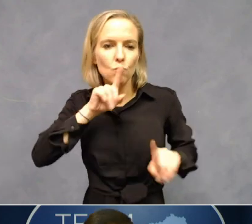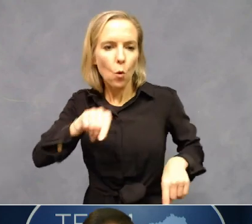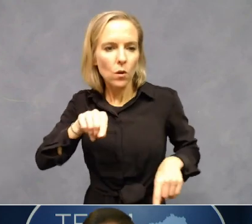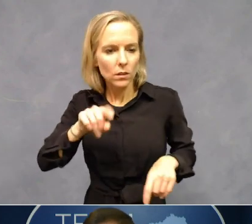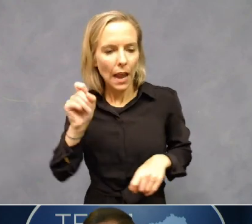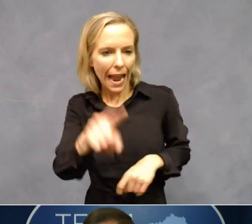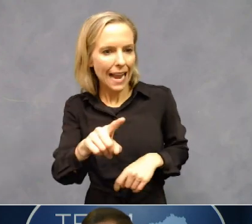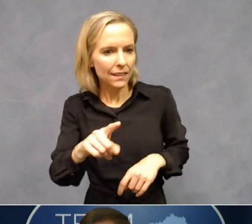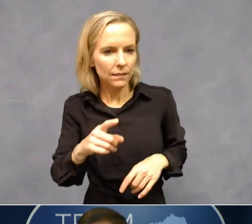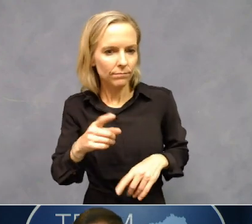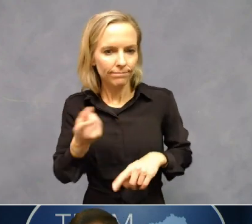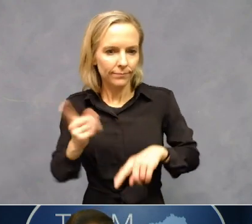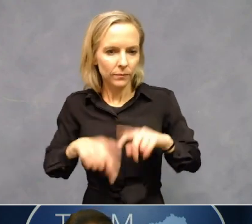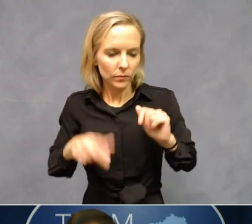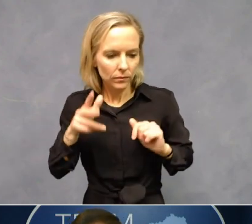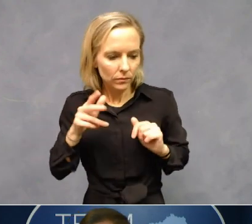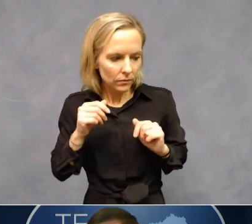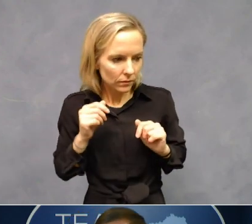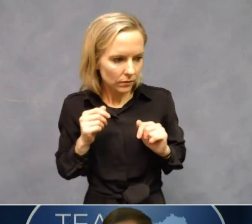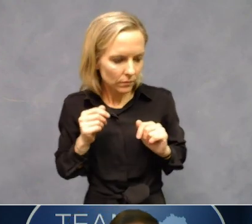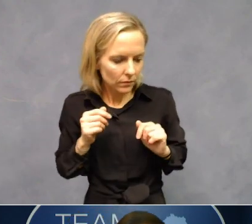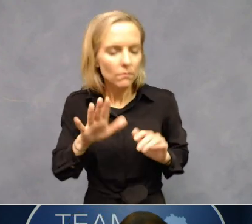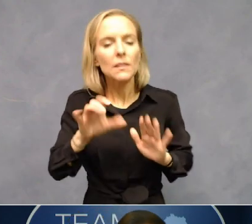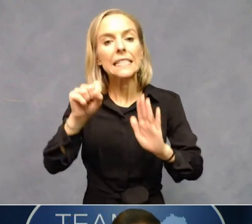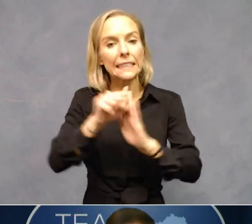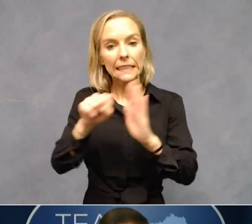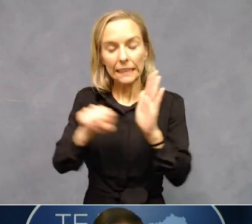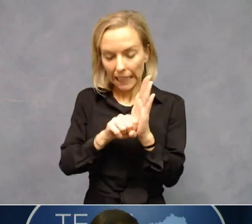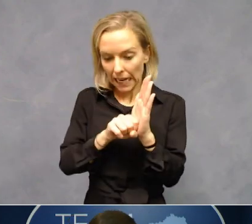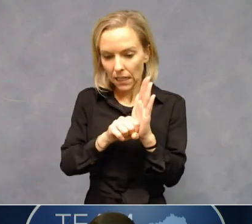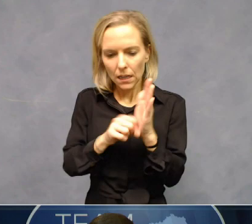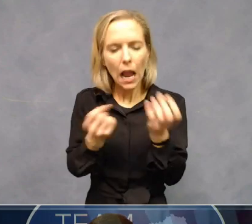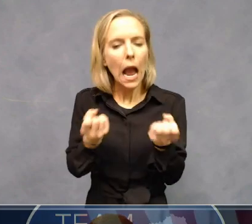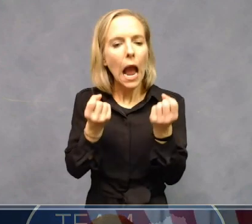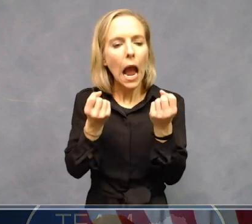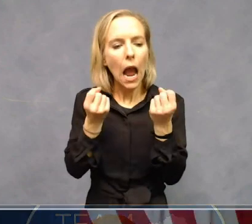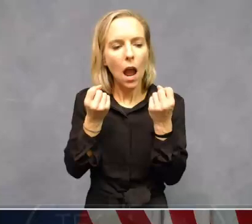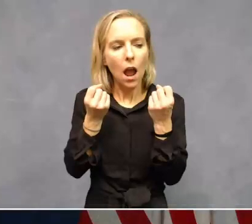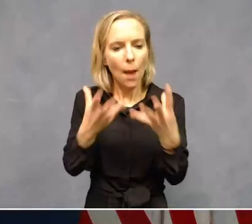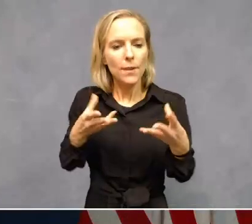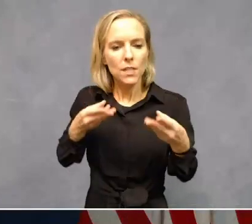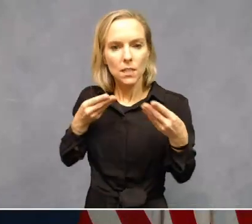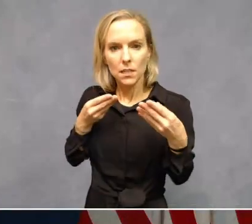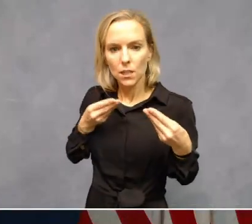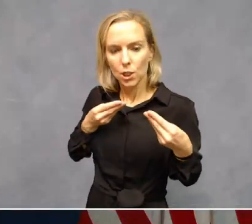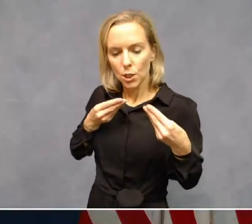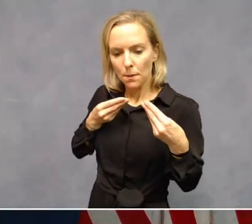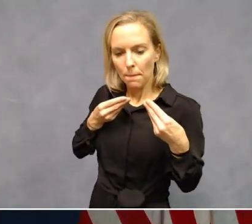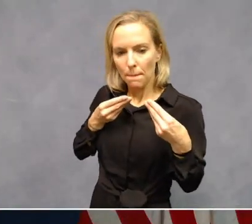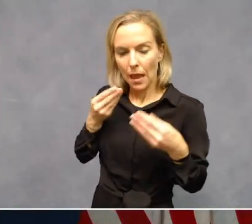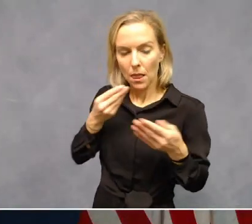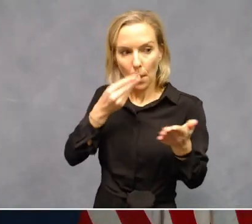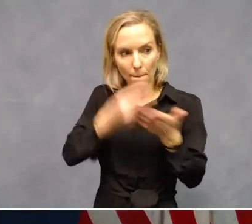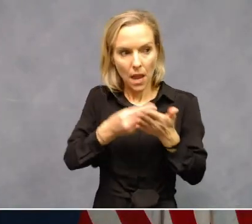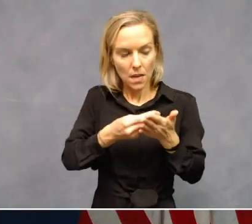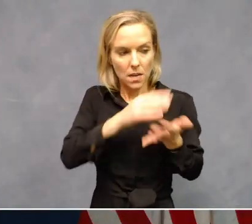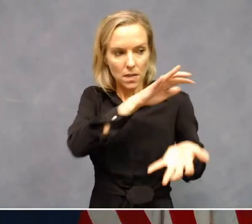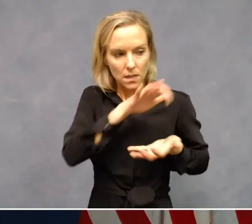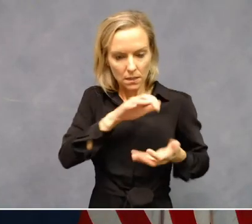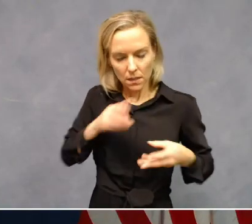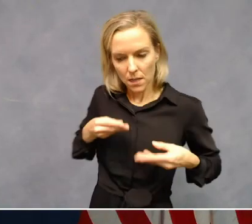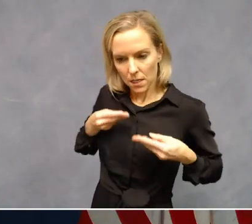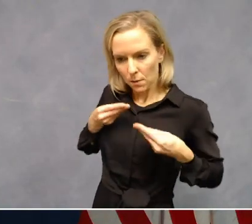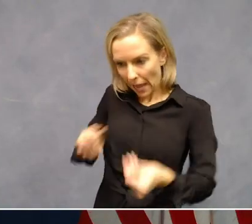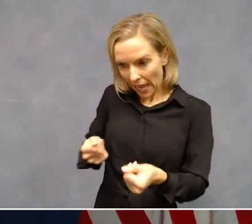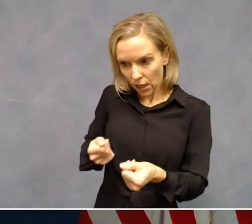How much total has the state gotten? How much has been spent? And it all has to be